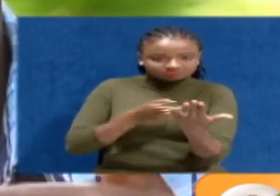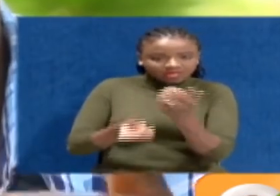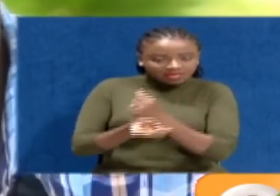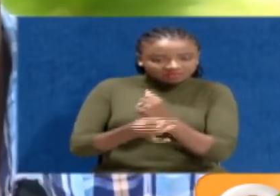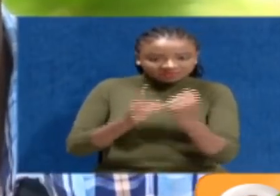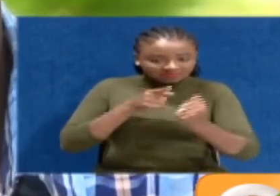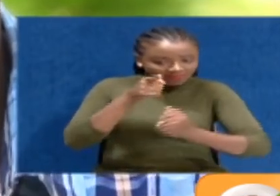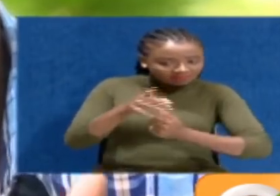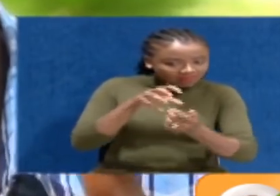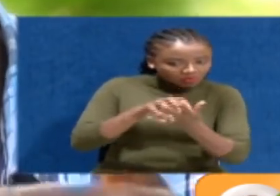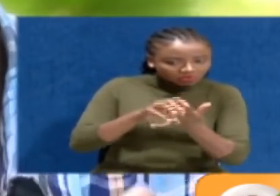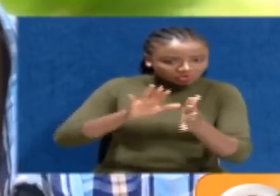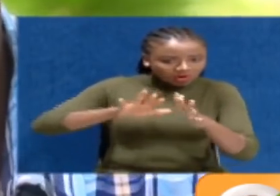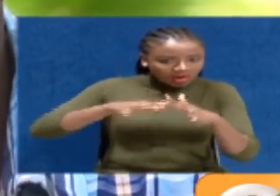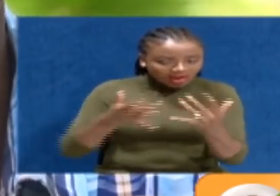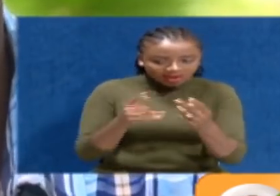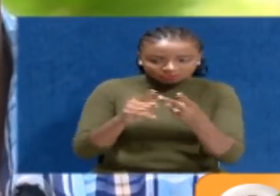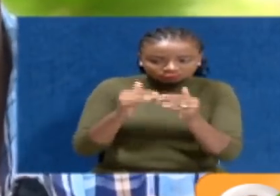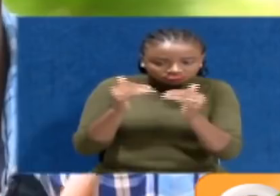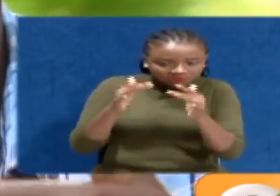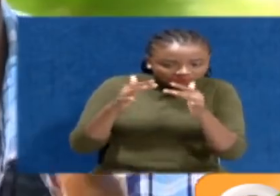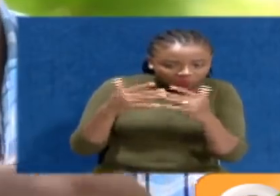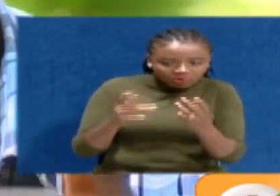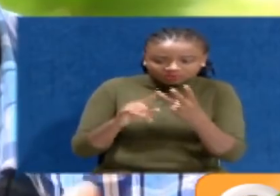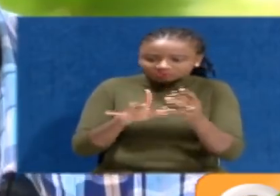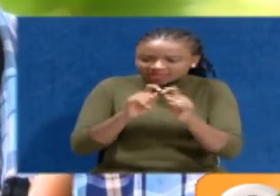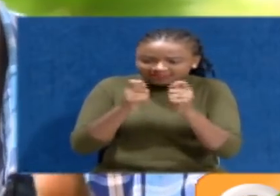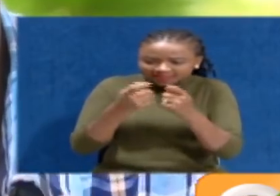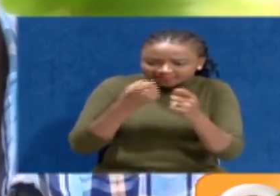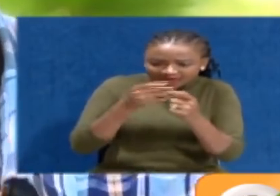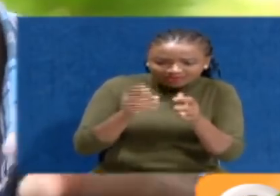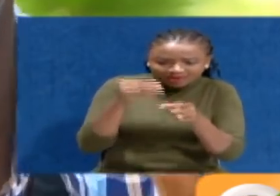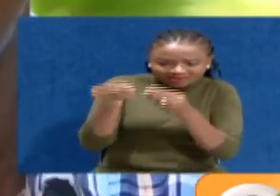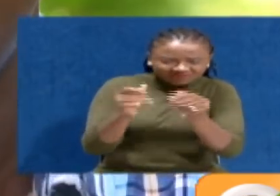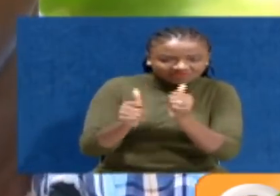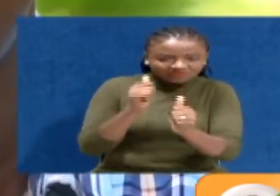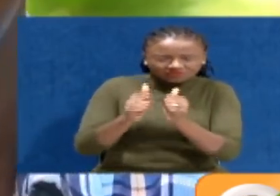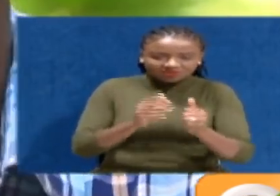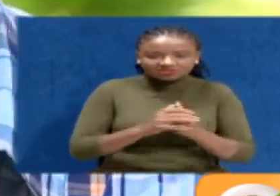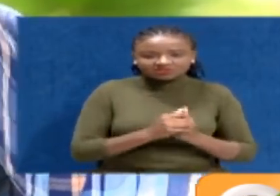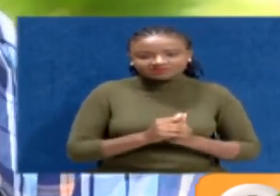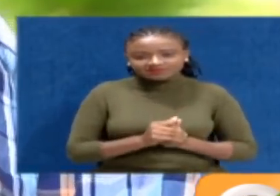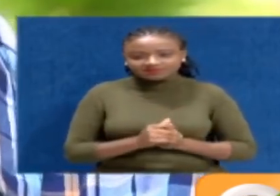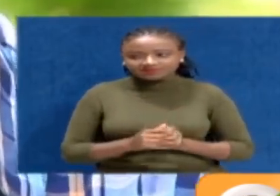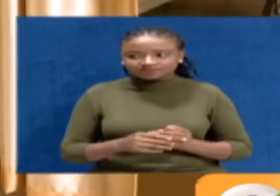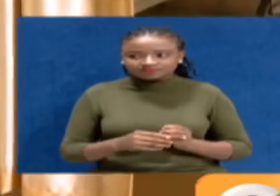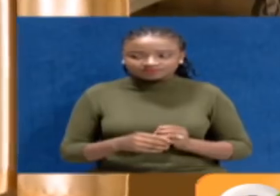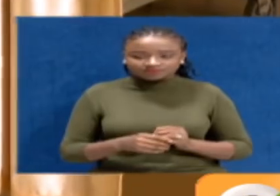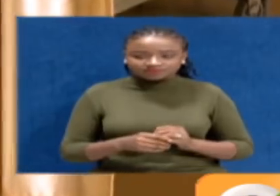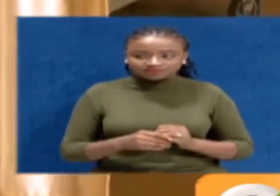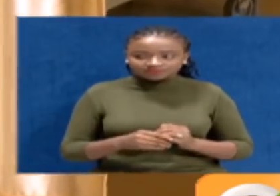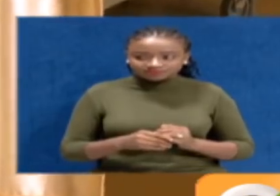now this condition has reached this point where now the type of treatment now it changes from active treatment to